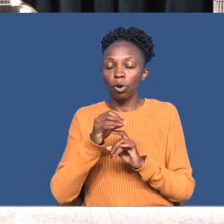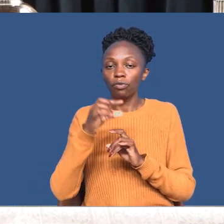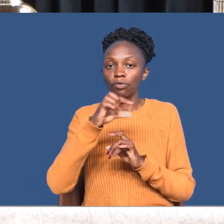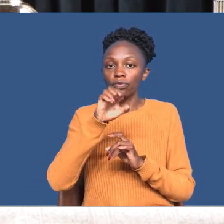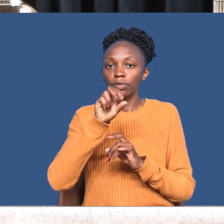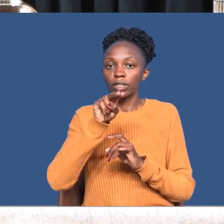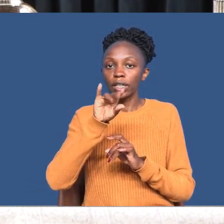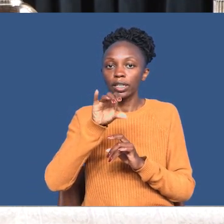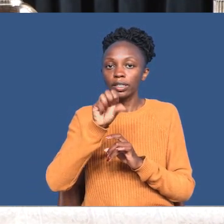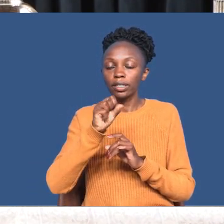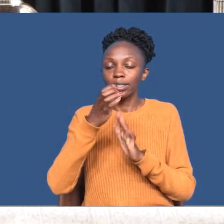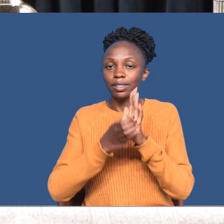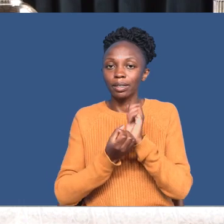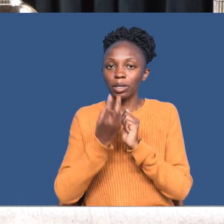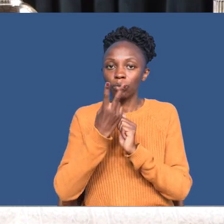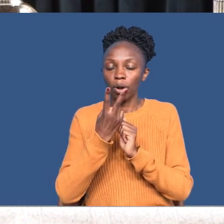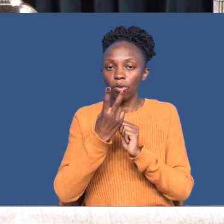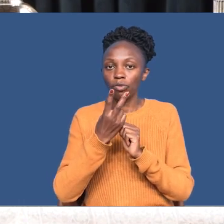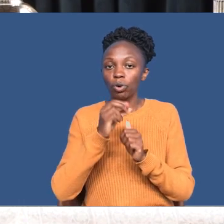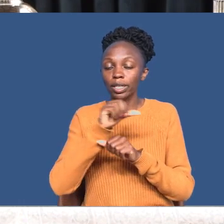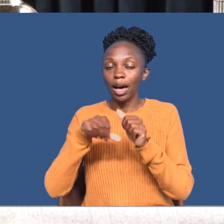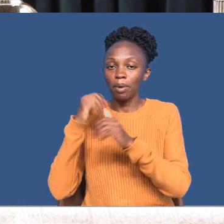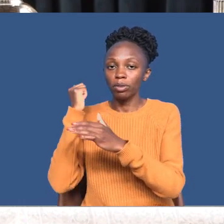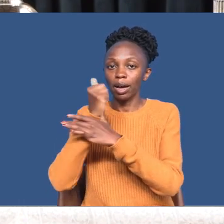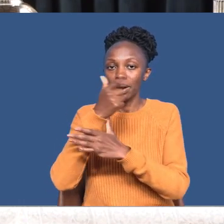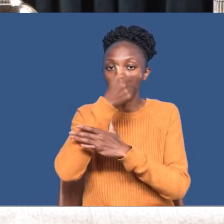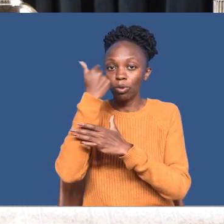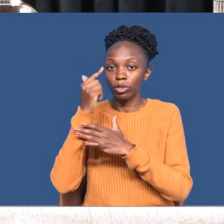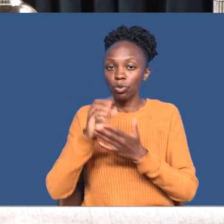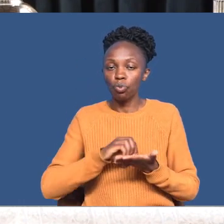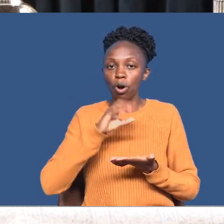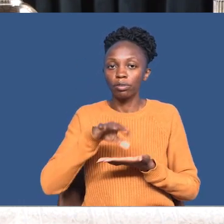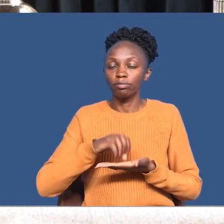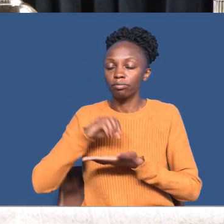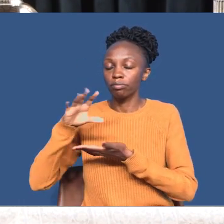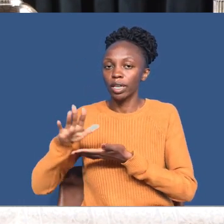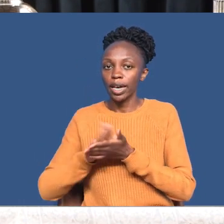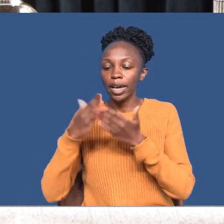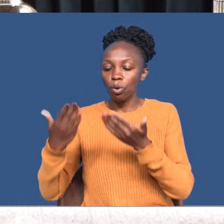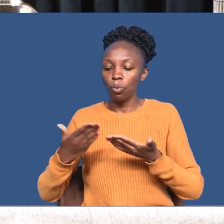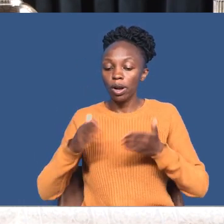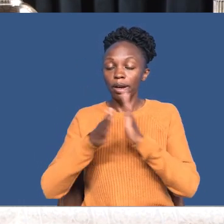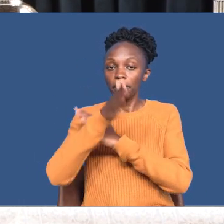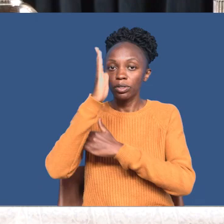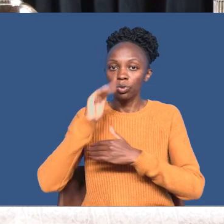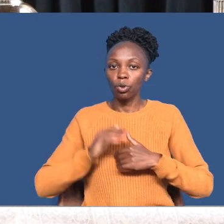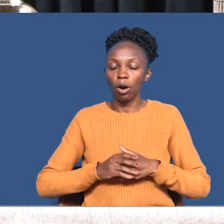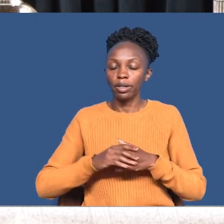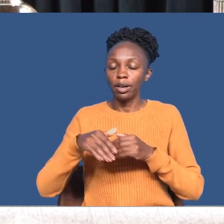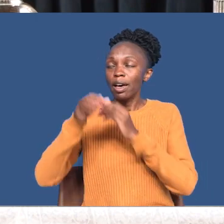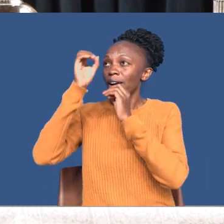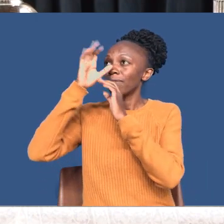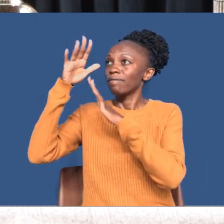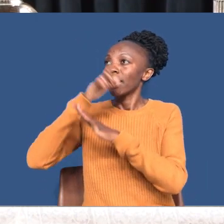was about to be realized because he was generous and welcoming to God. Father, we